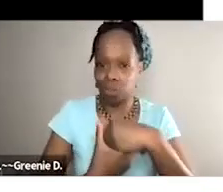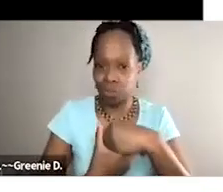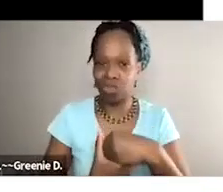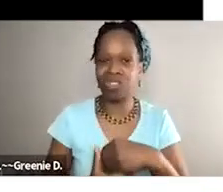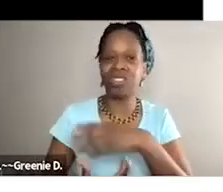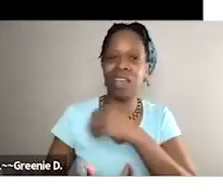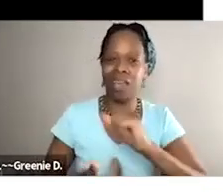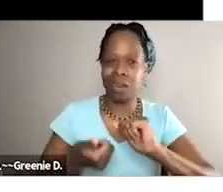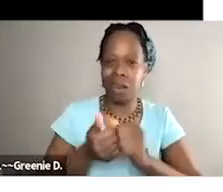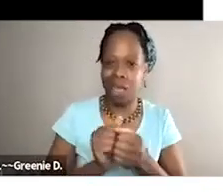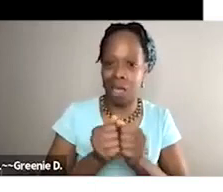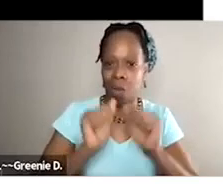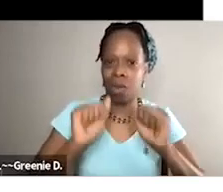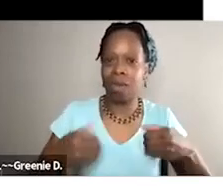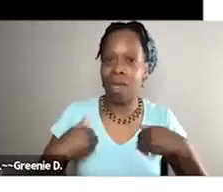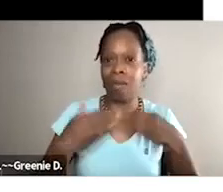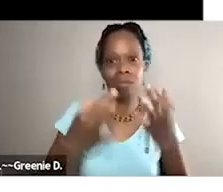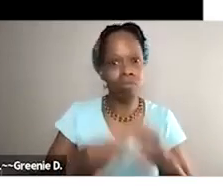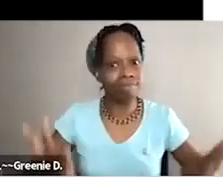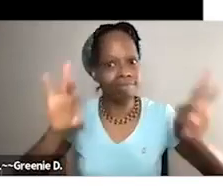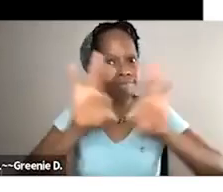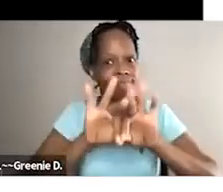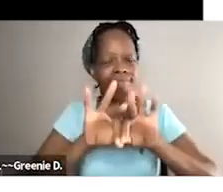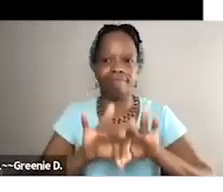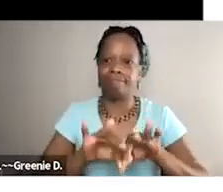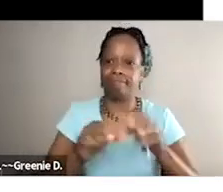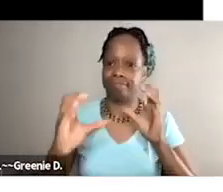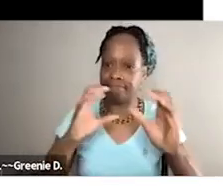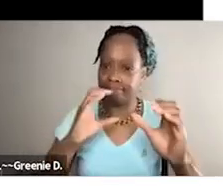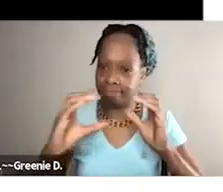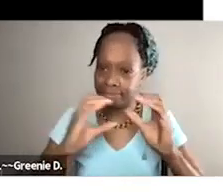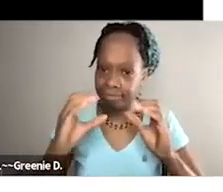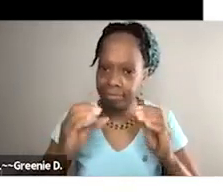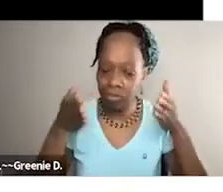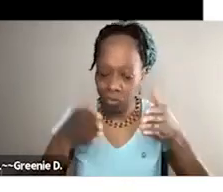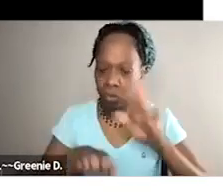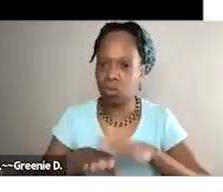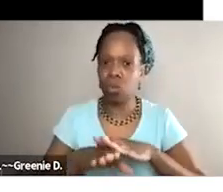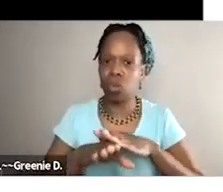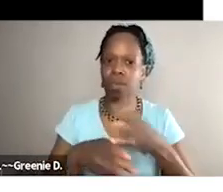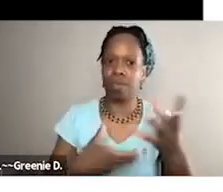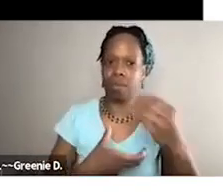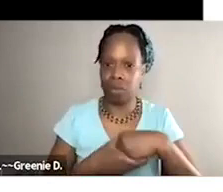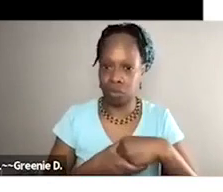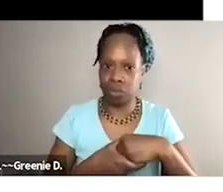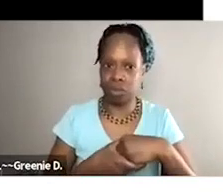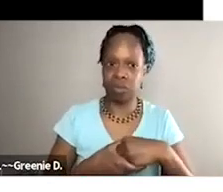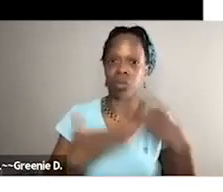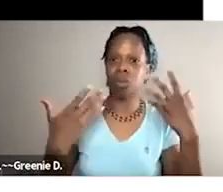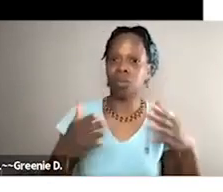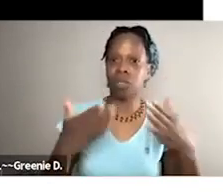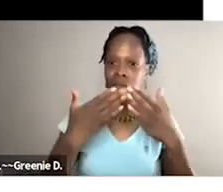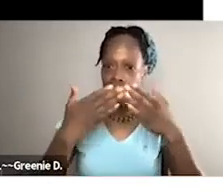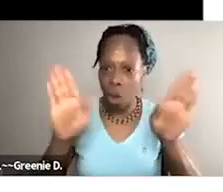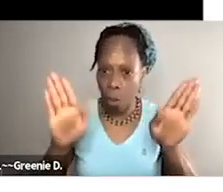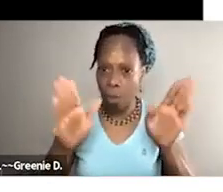how we can have meaningful conversations about inclusion. We've opened with introductions to folks